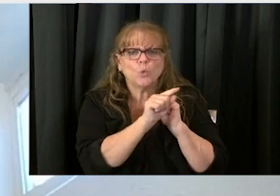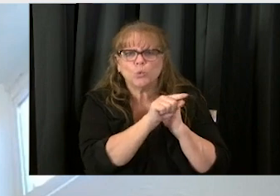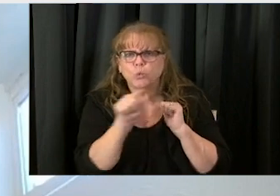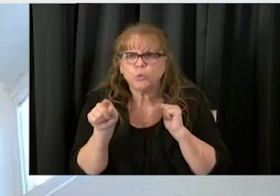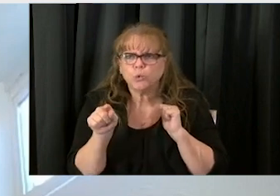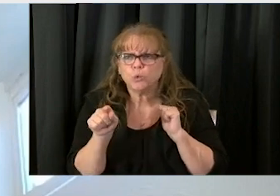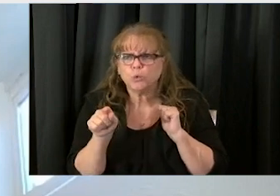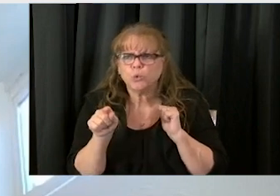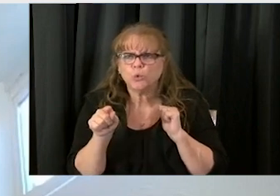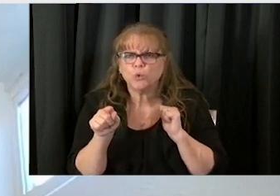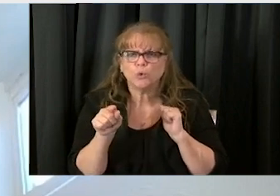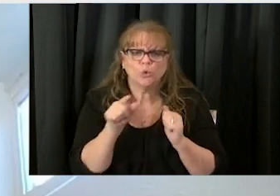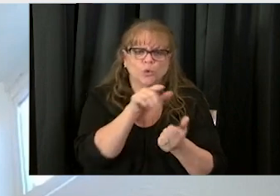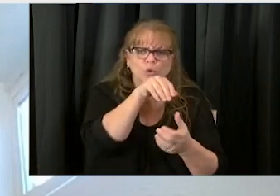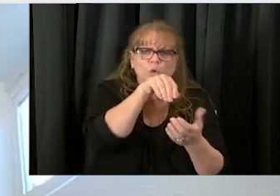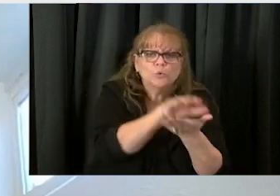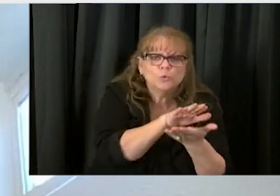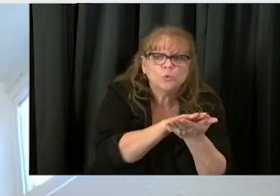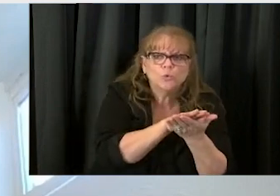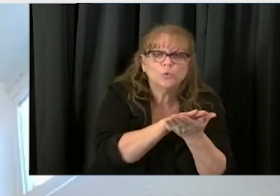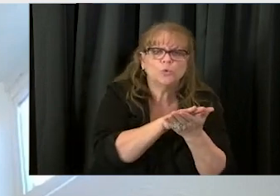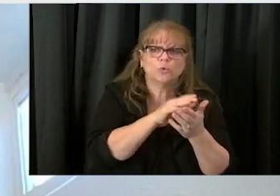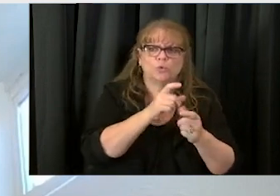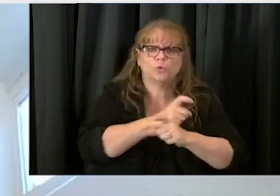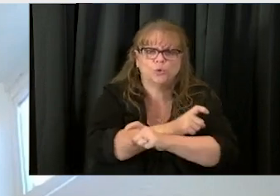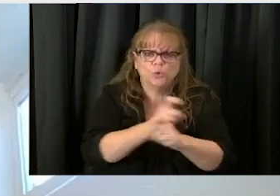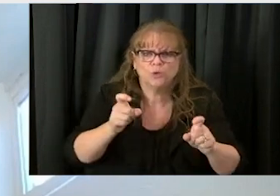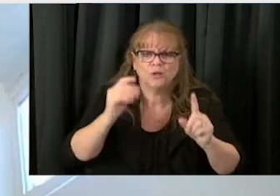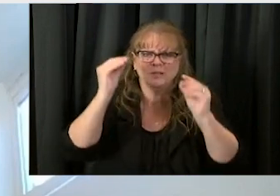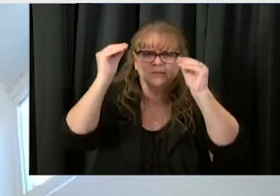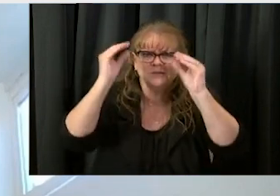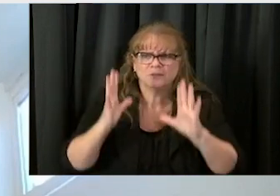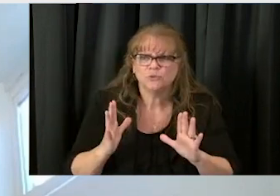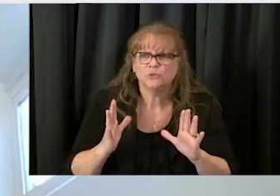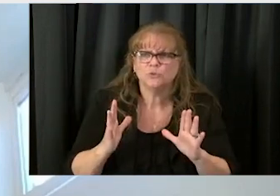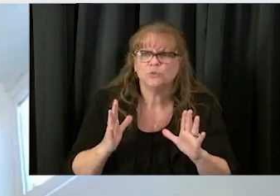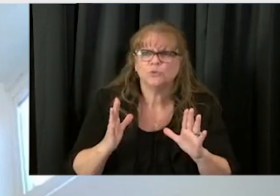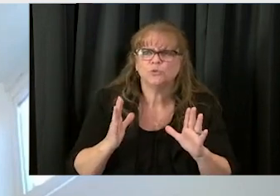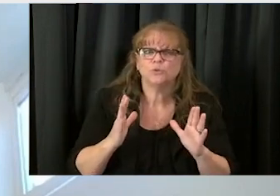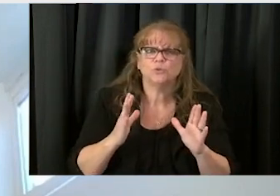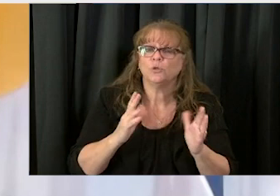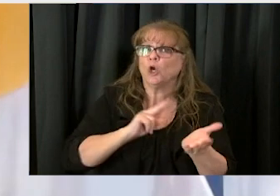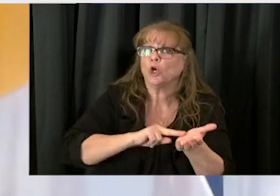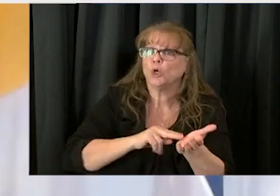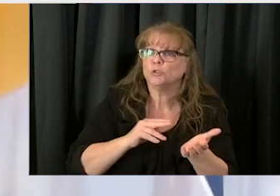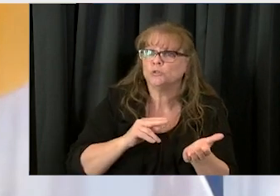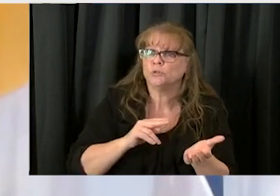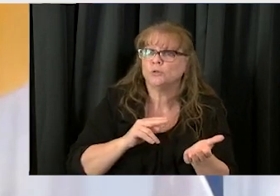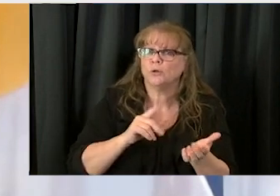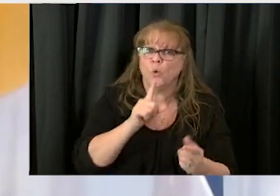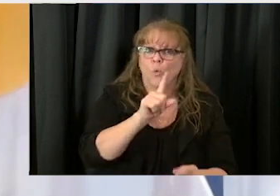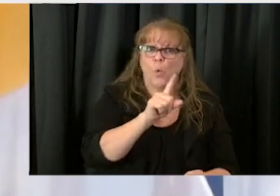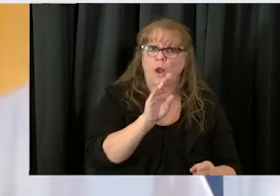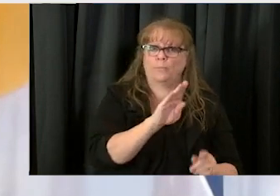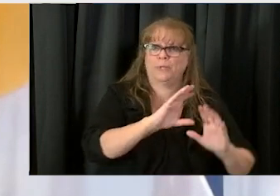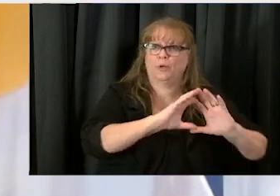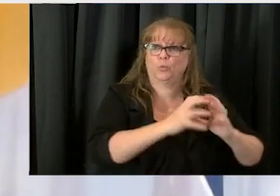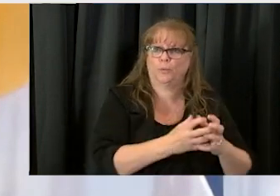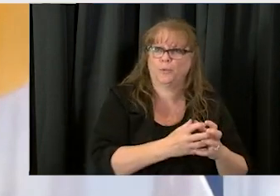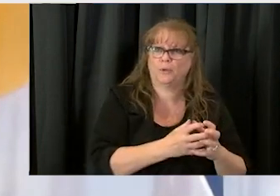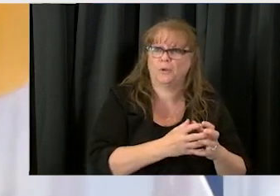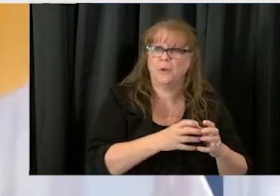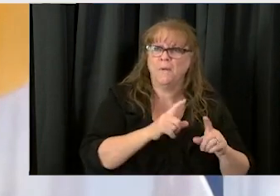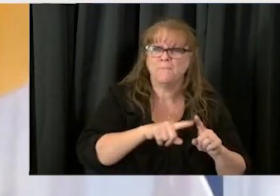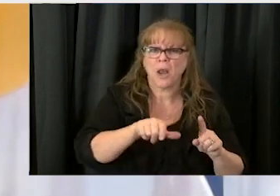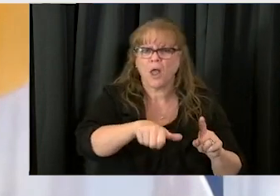those in 1A not receiving their vaccination yet? So yes, school nurses are currently eligible as